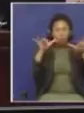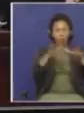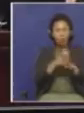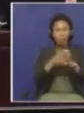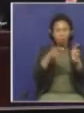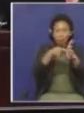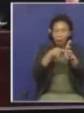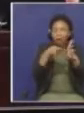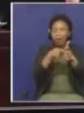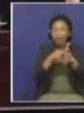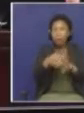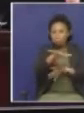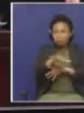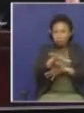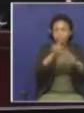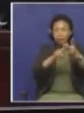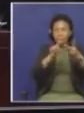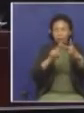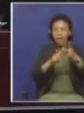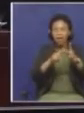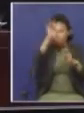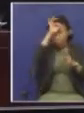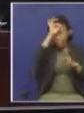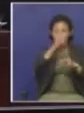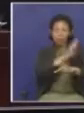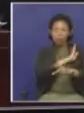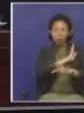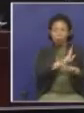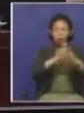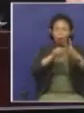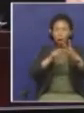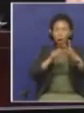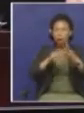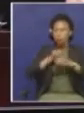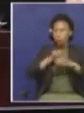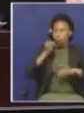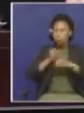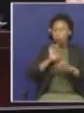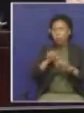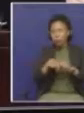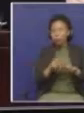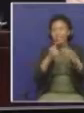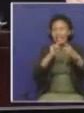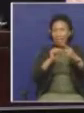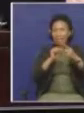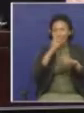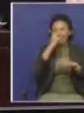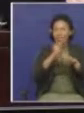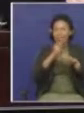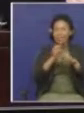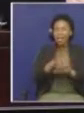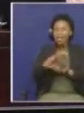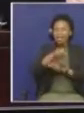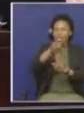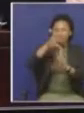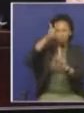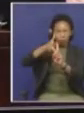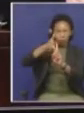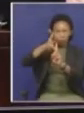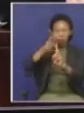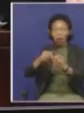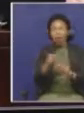law enforcement agencies. Corrupt politicians and officials used appointment and disciplinary processes to remove law-abiding